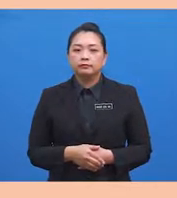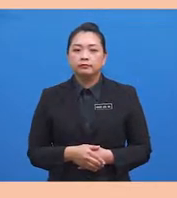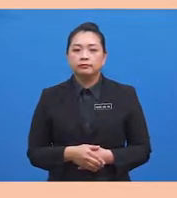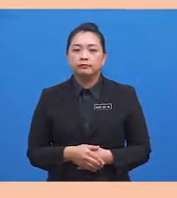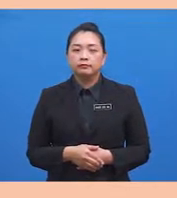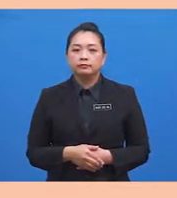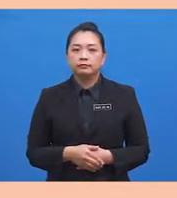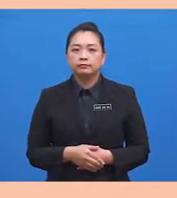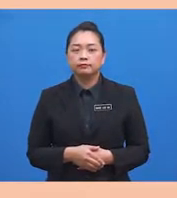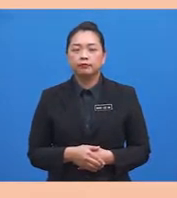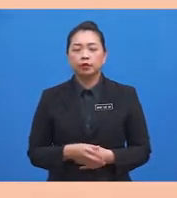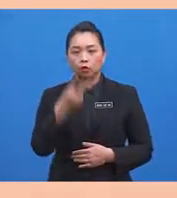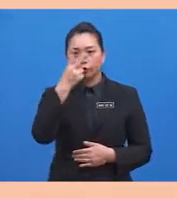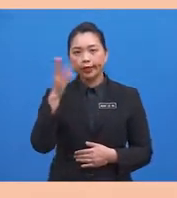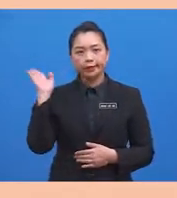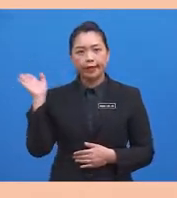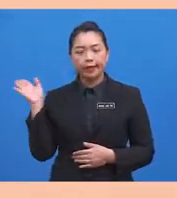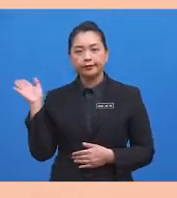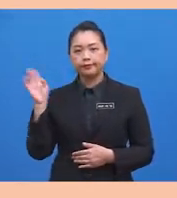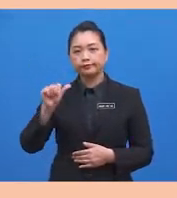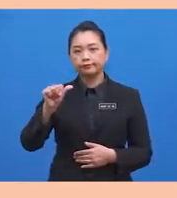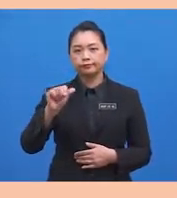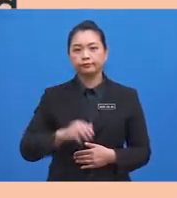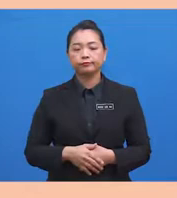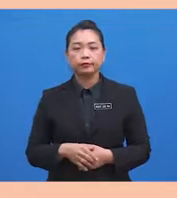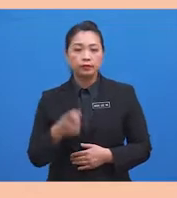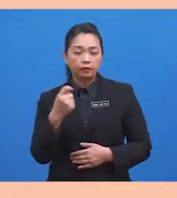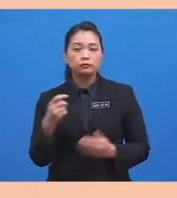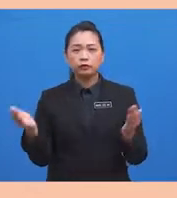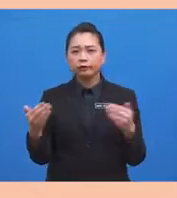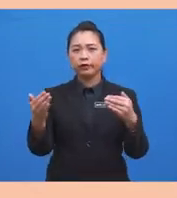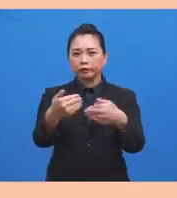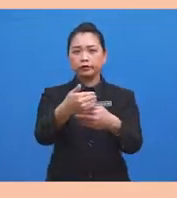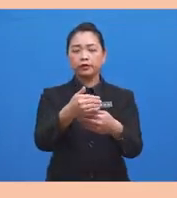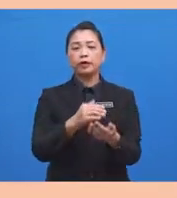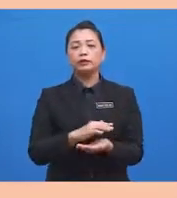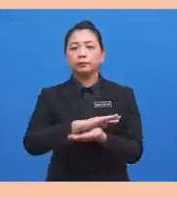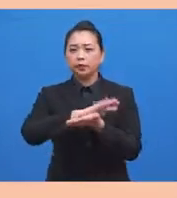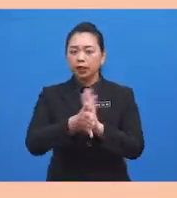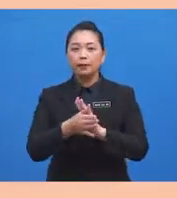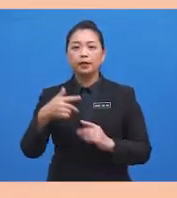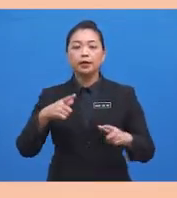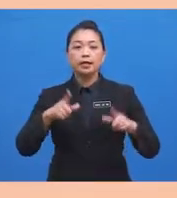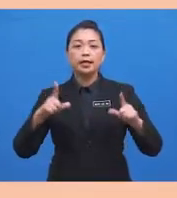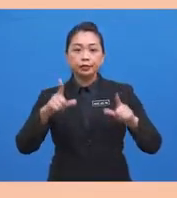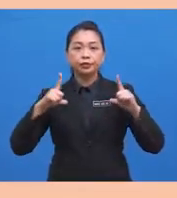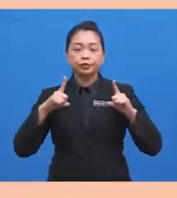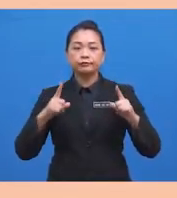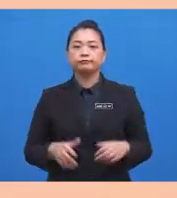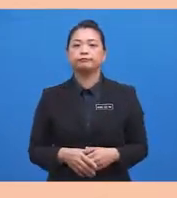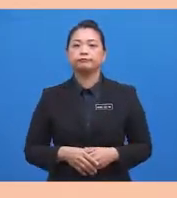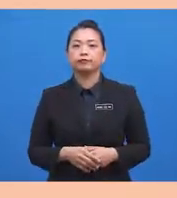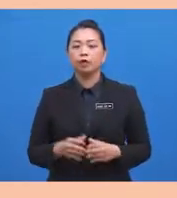see things clearer. Look at heading A, the gathering that became a legend.